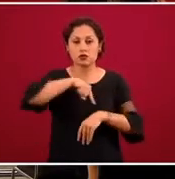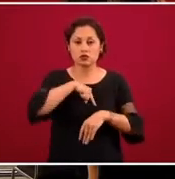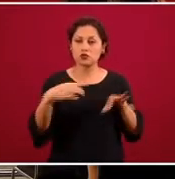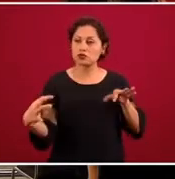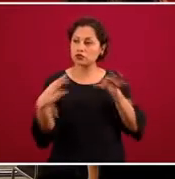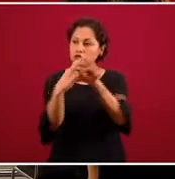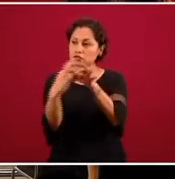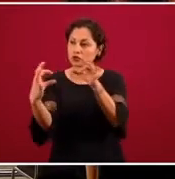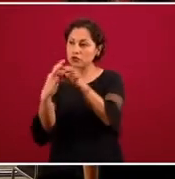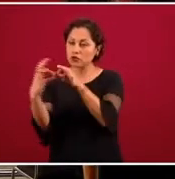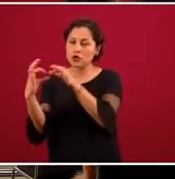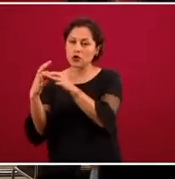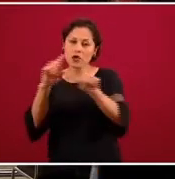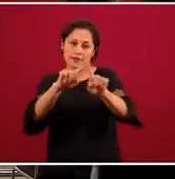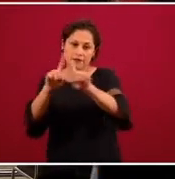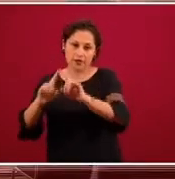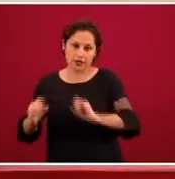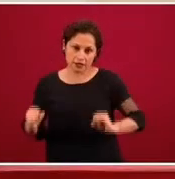centers.